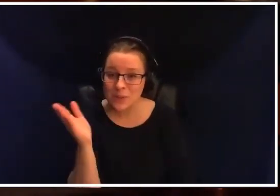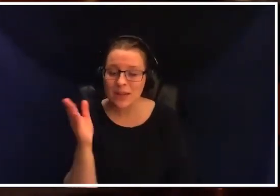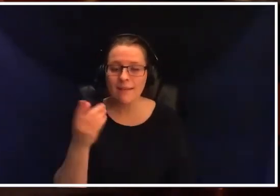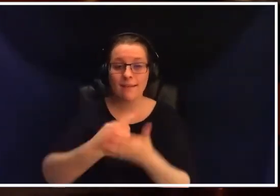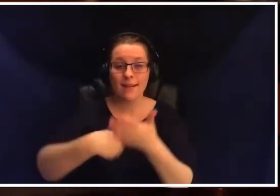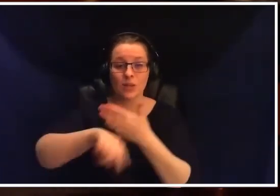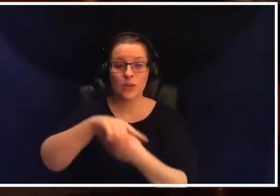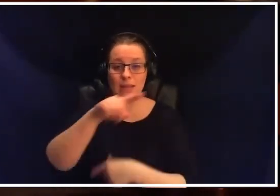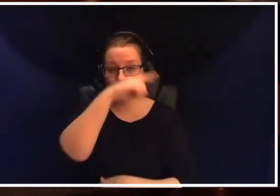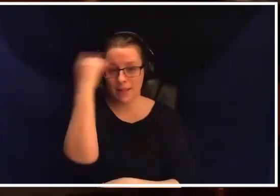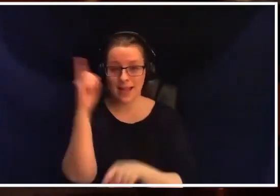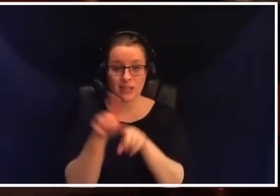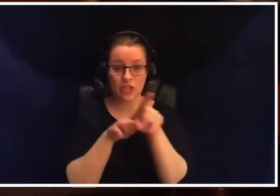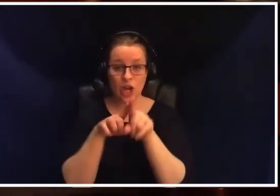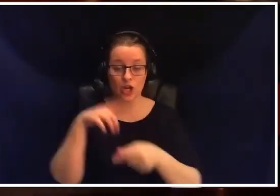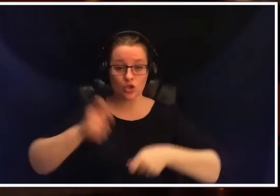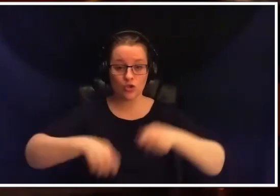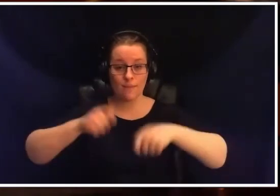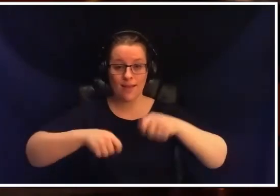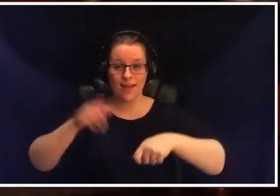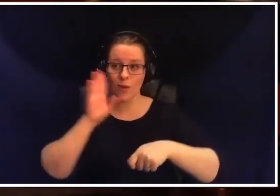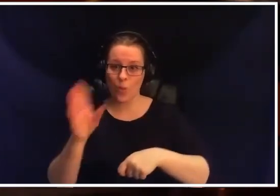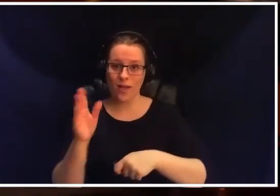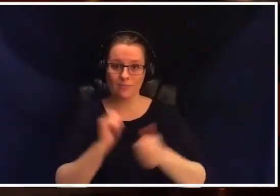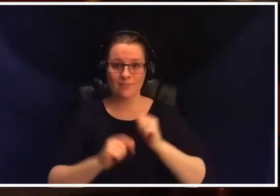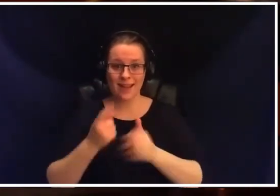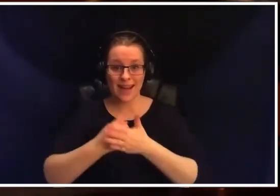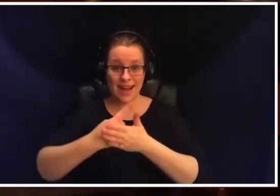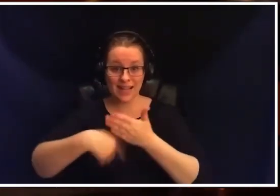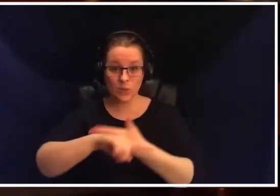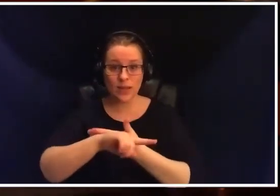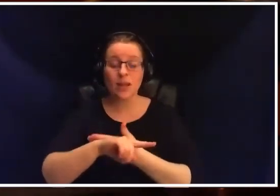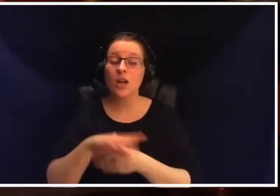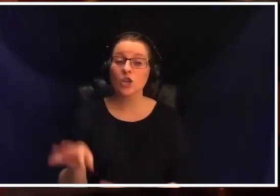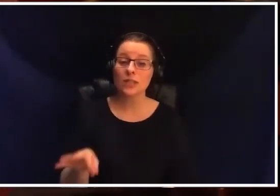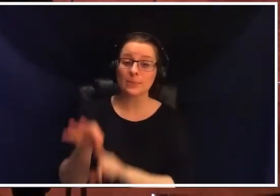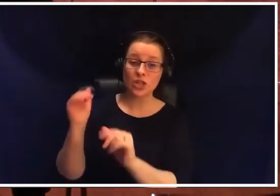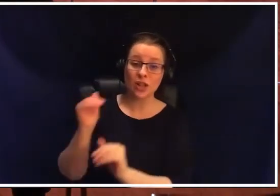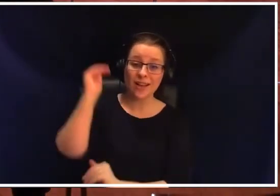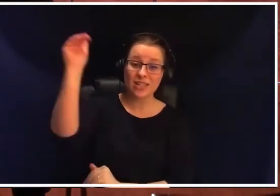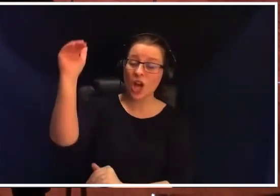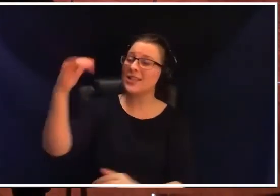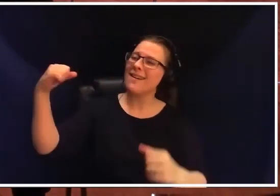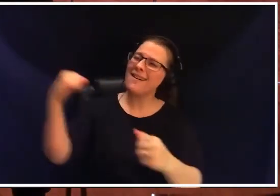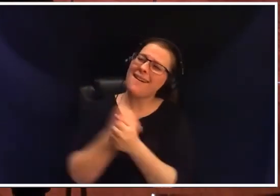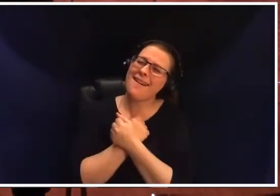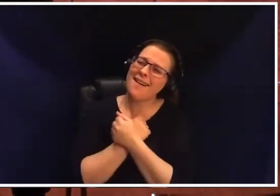Drumline. All right, kids, now find the special adult you're with today, give them a big hug, and say thank